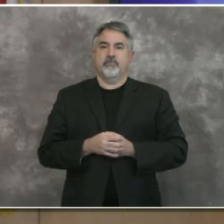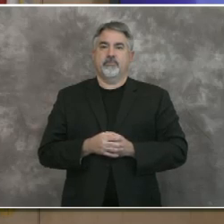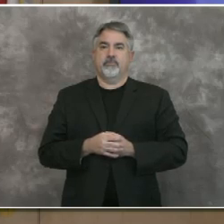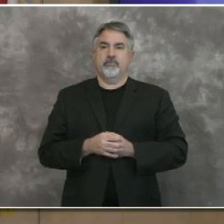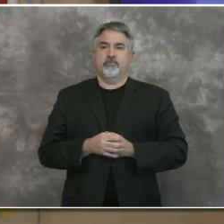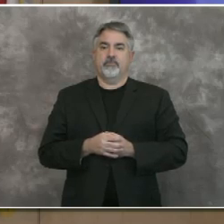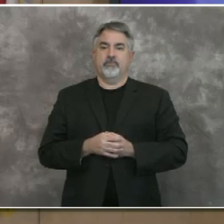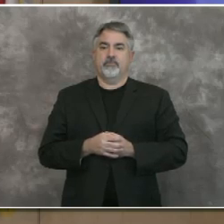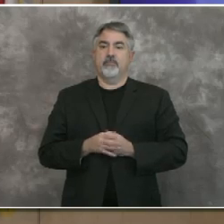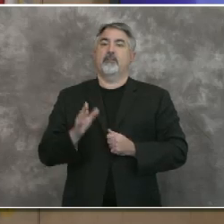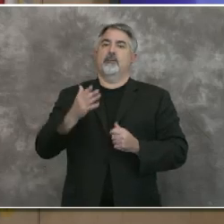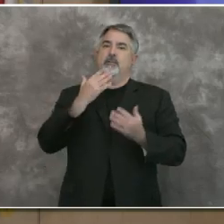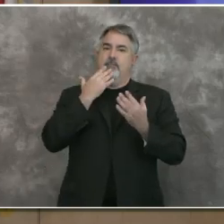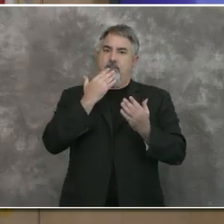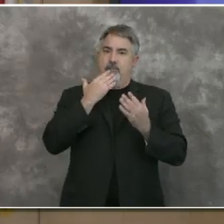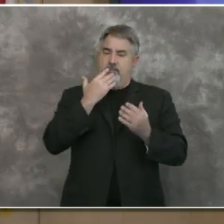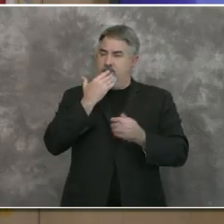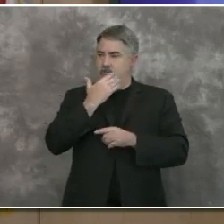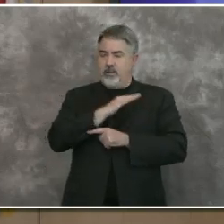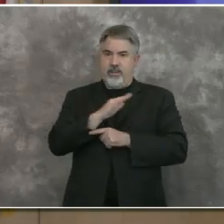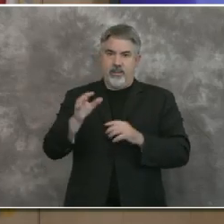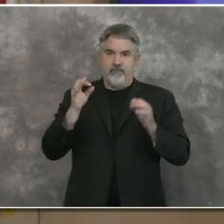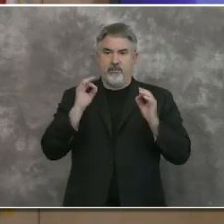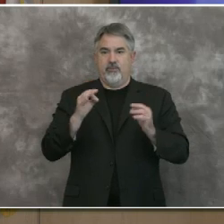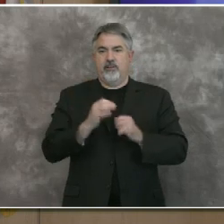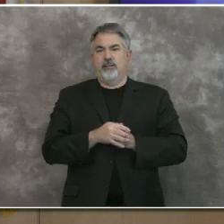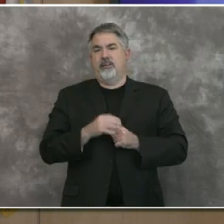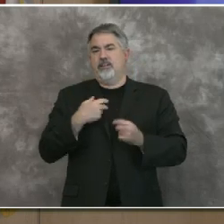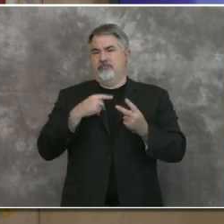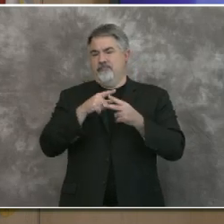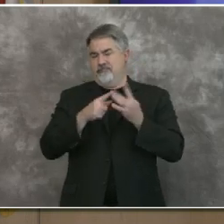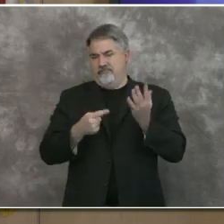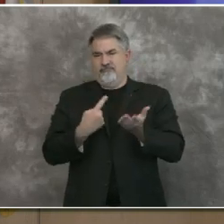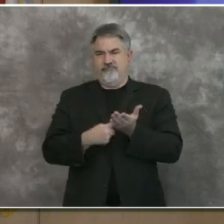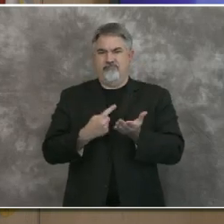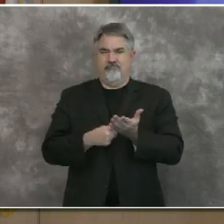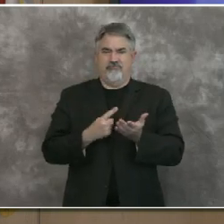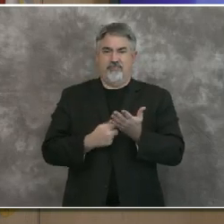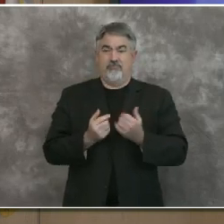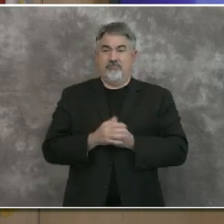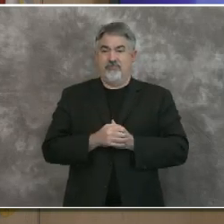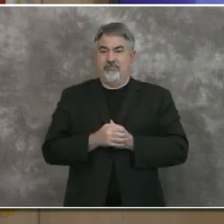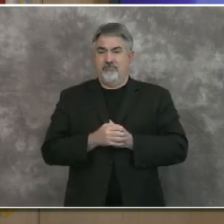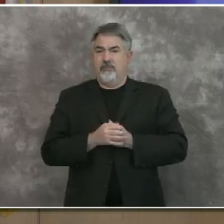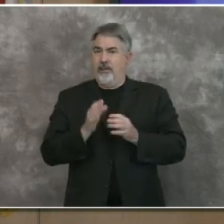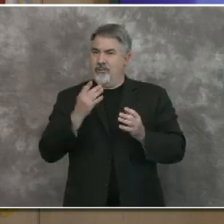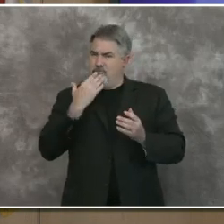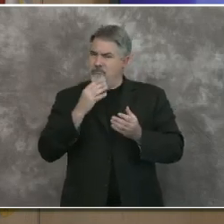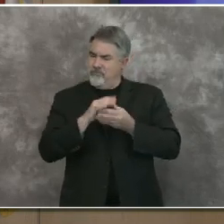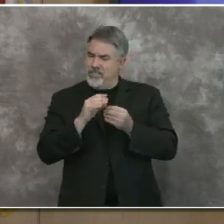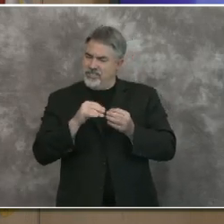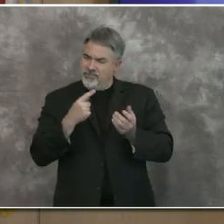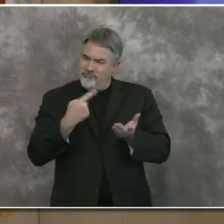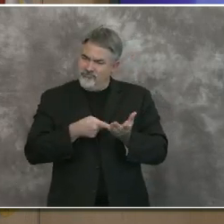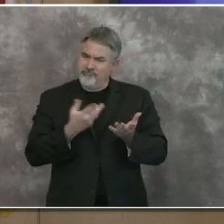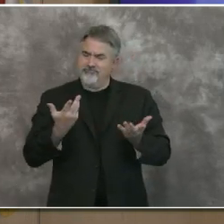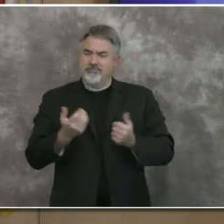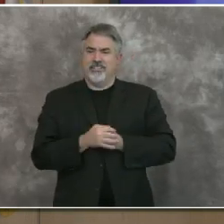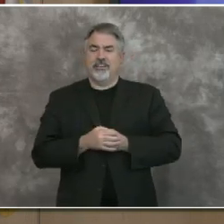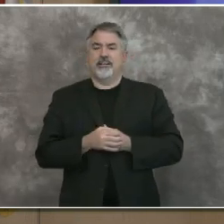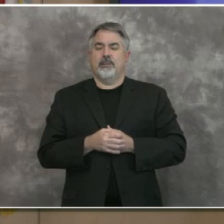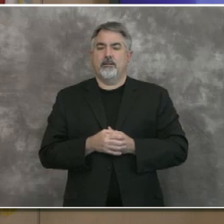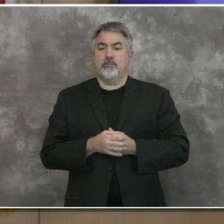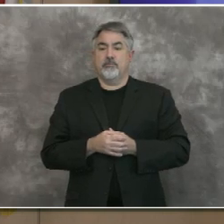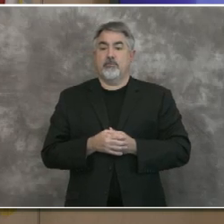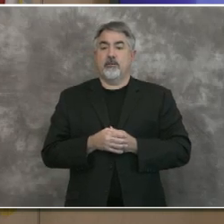Thank you, and good afternoon. We have a couple positive updates to share on a couple different things. Since the very beginning